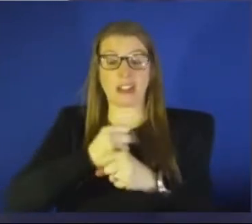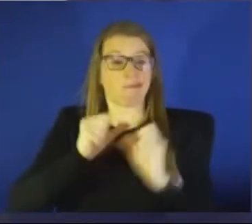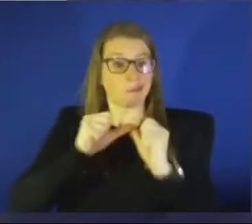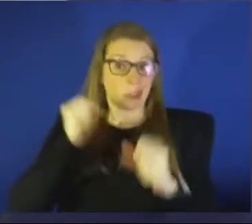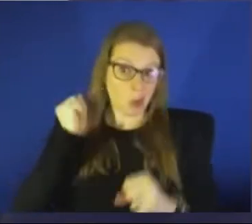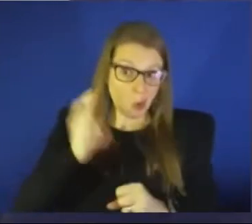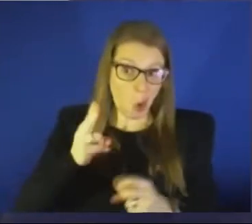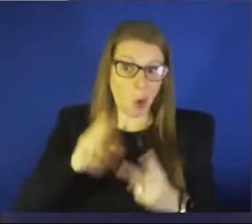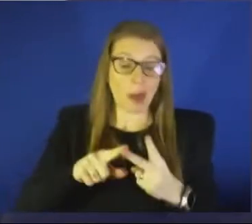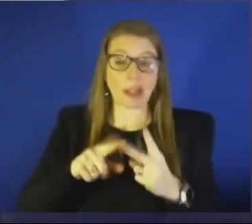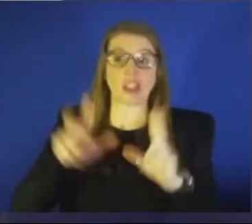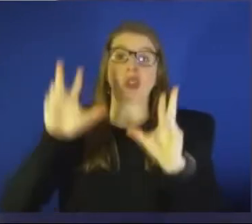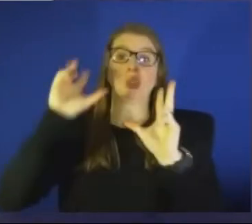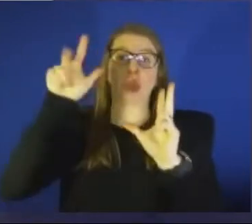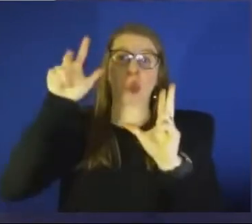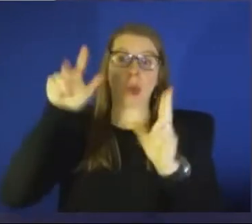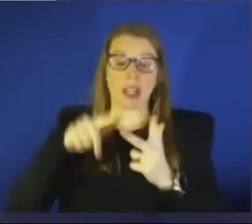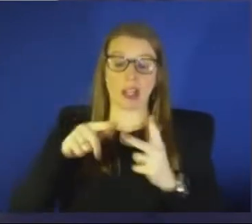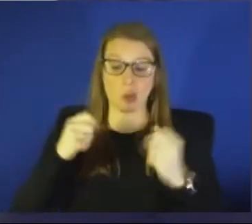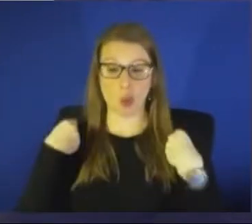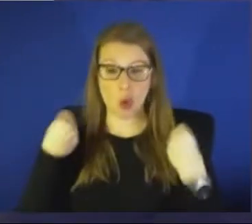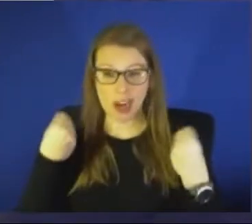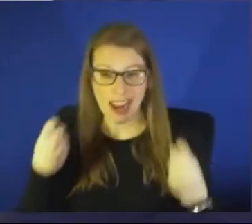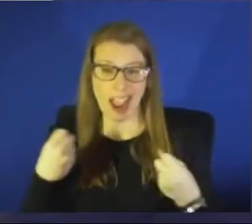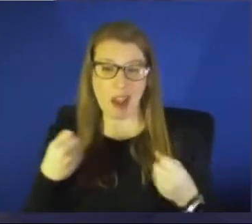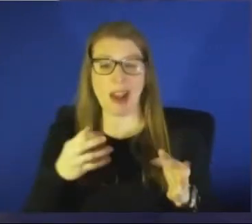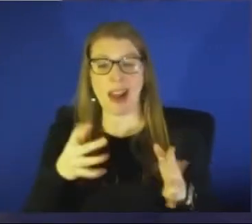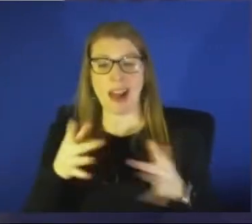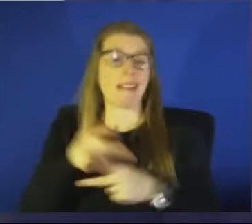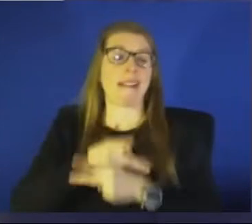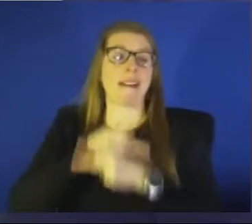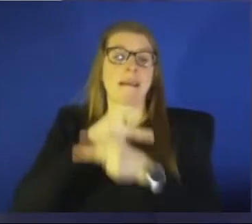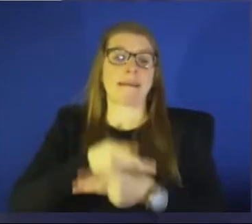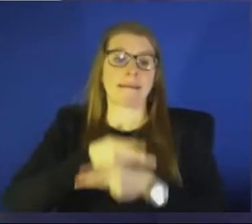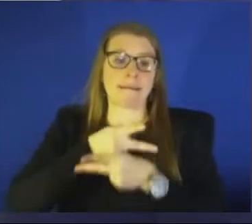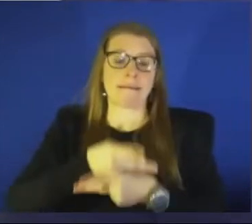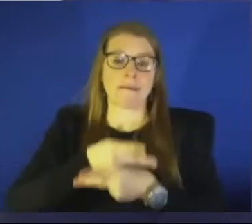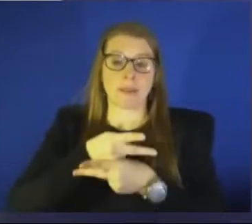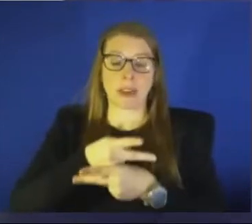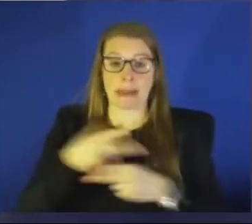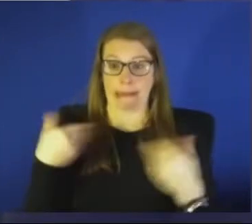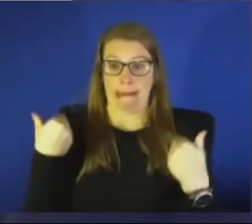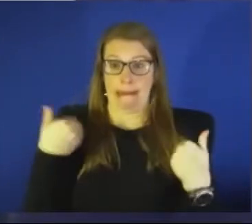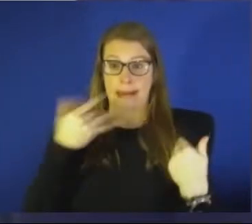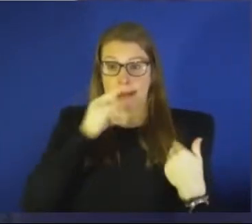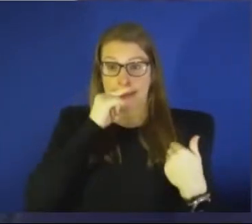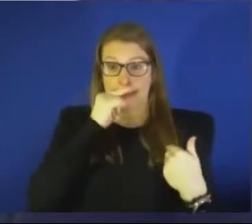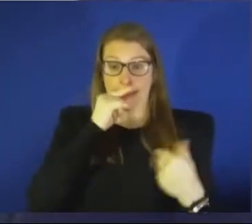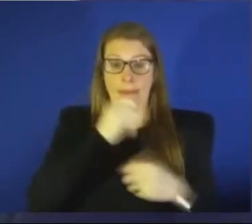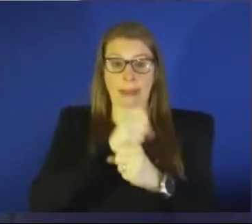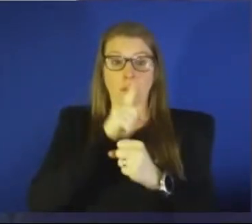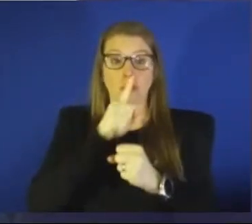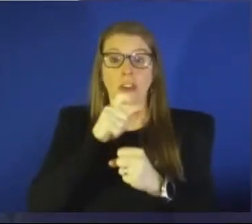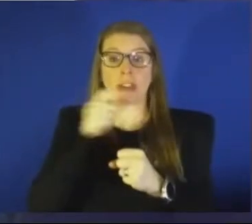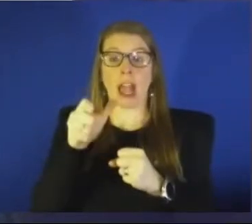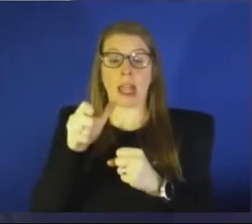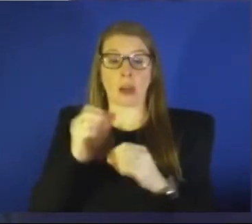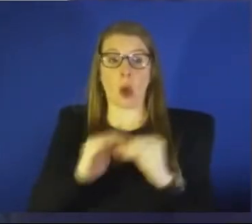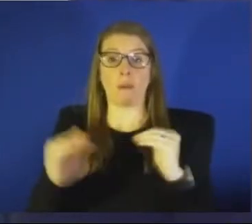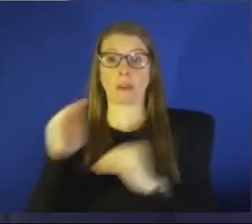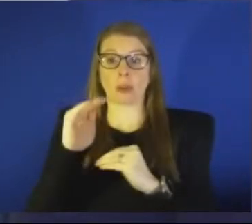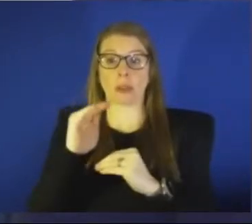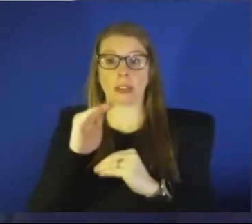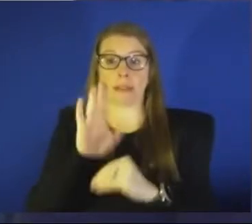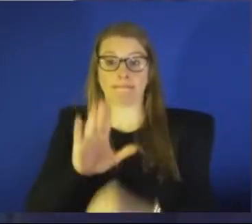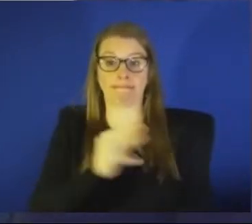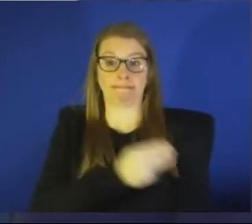constantly, working out, and so we have to be real careful, especially in the younger kids, to make sure that we're not seeing those overuse type things that occur. And so